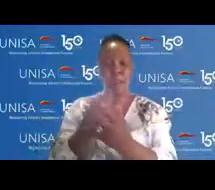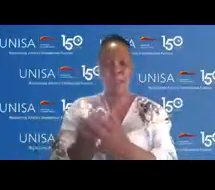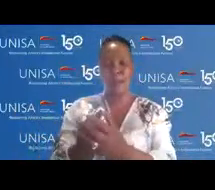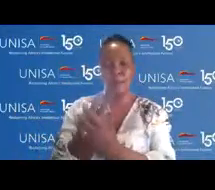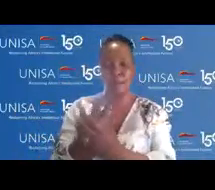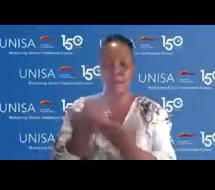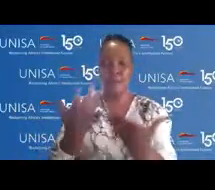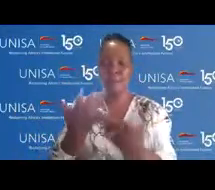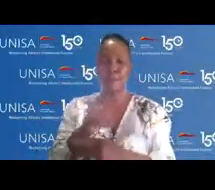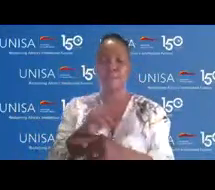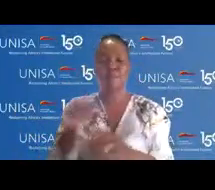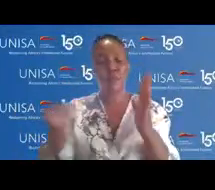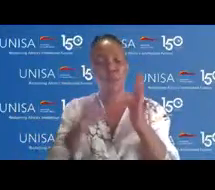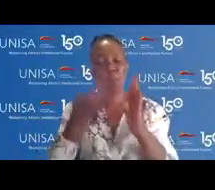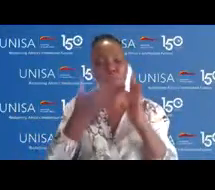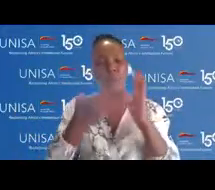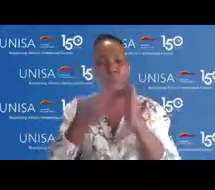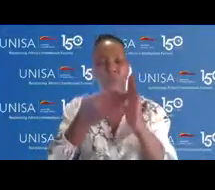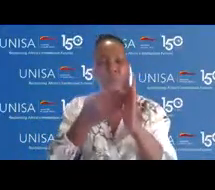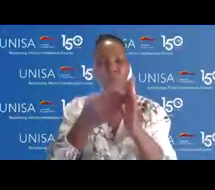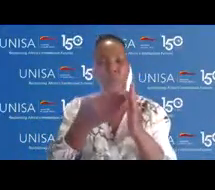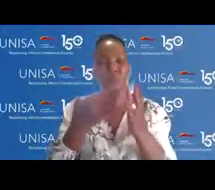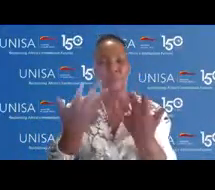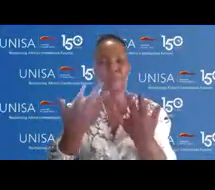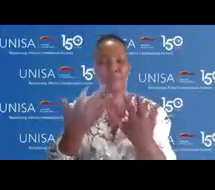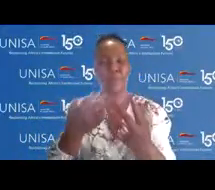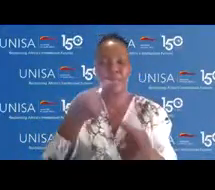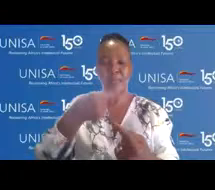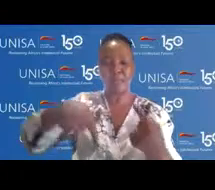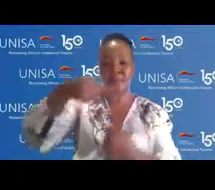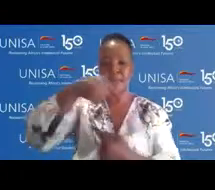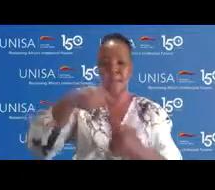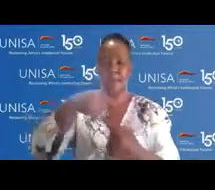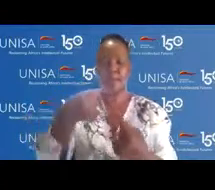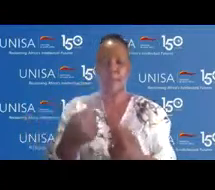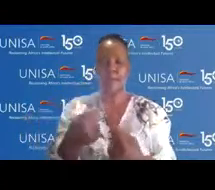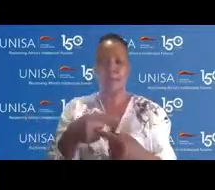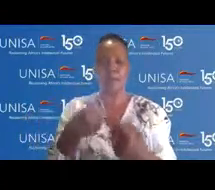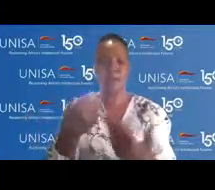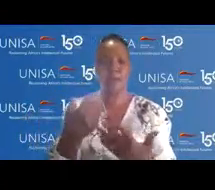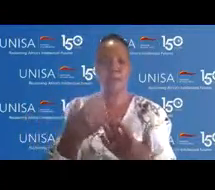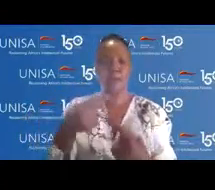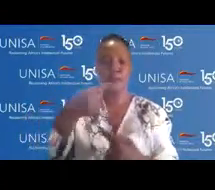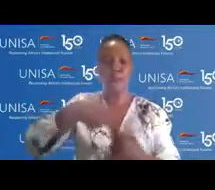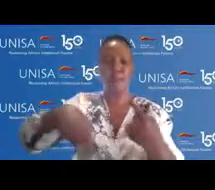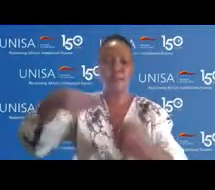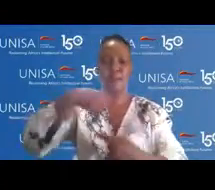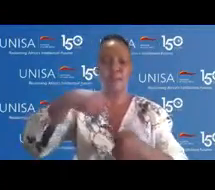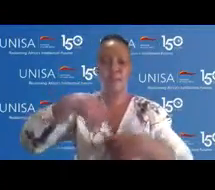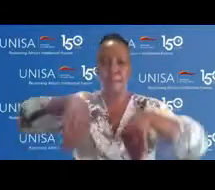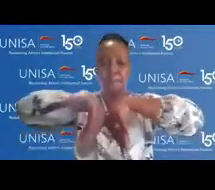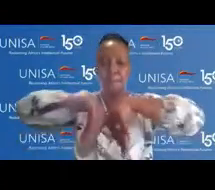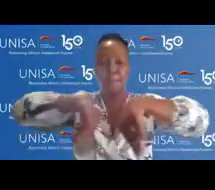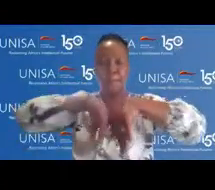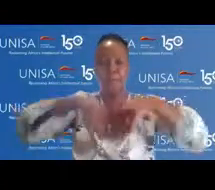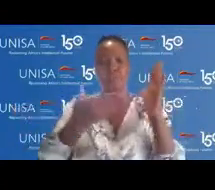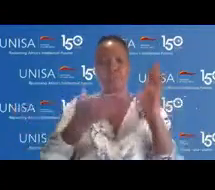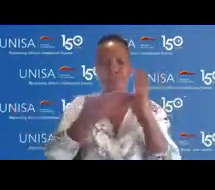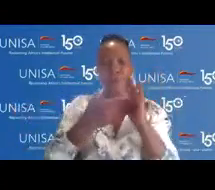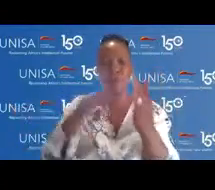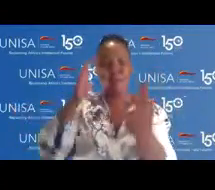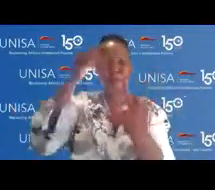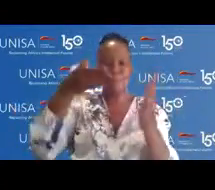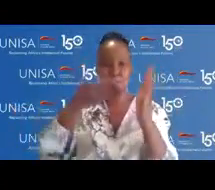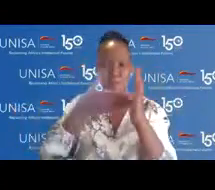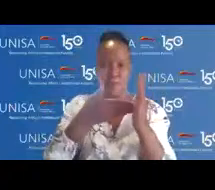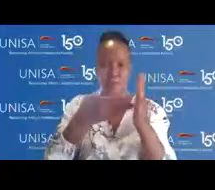see there's your recycle bin. Okay, you all see it over there? There's your recycle bin. So if I go select it,